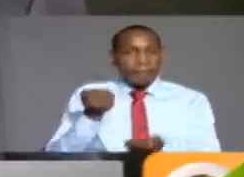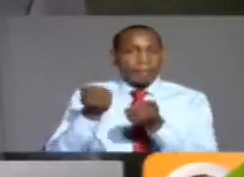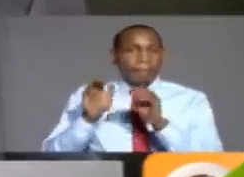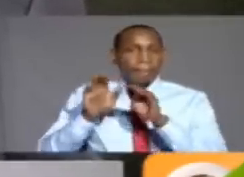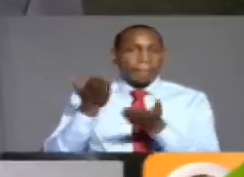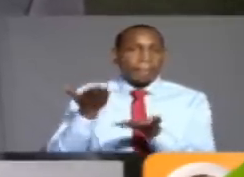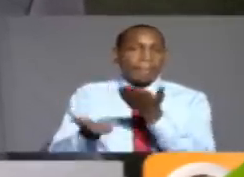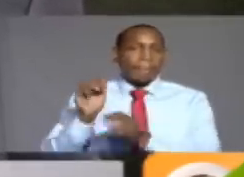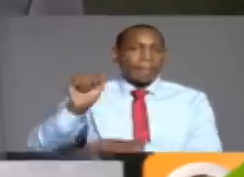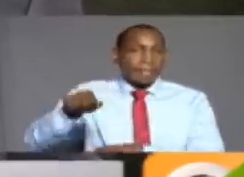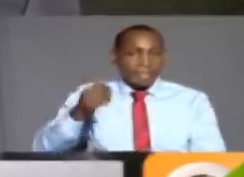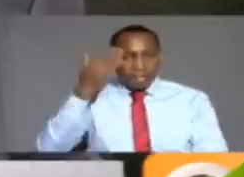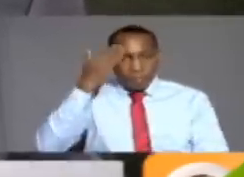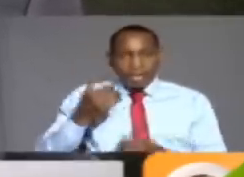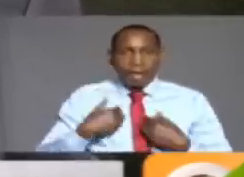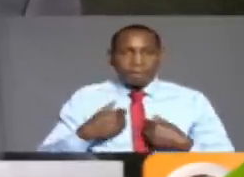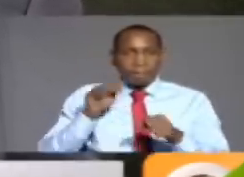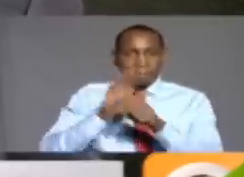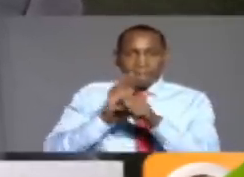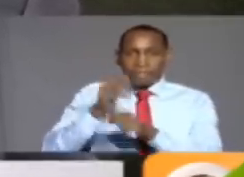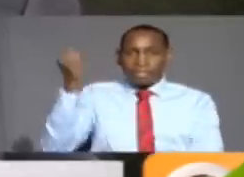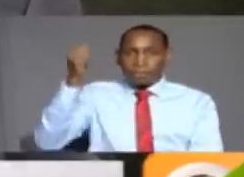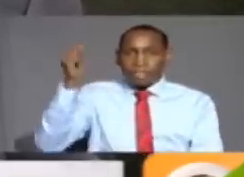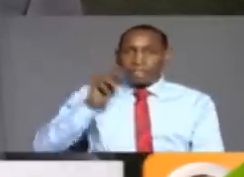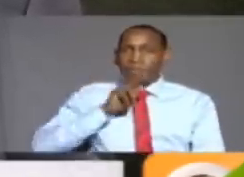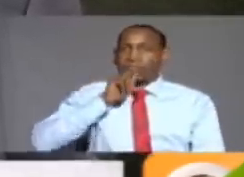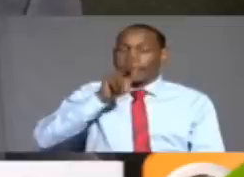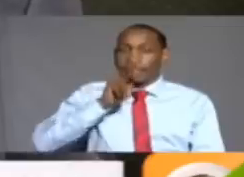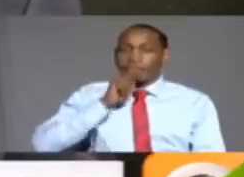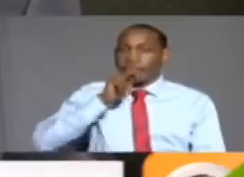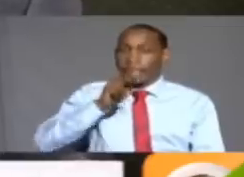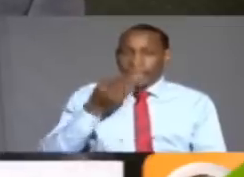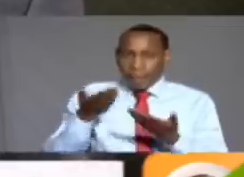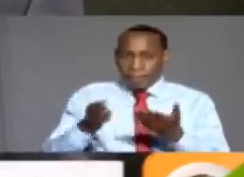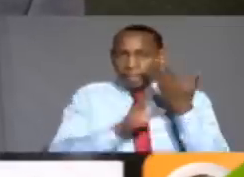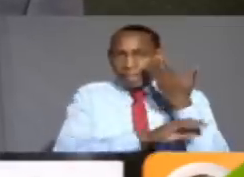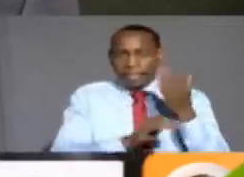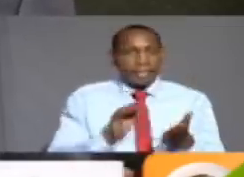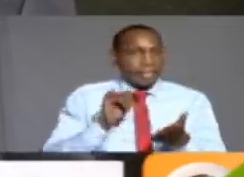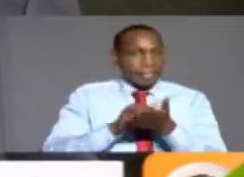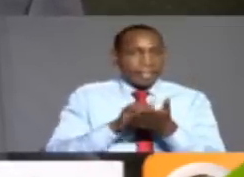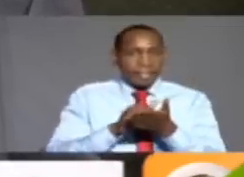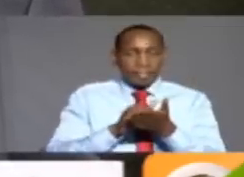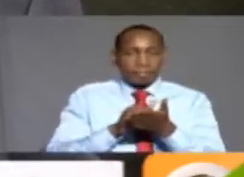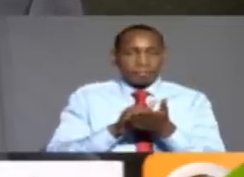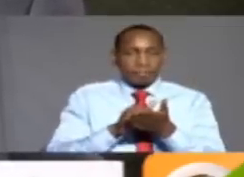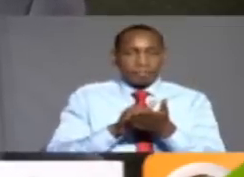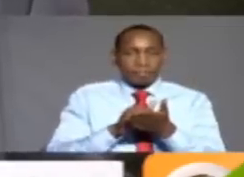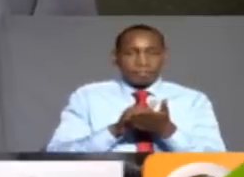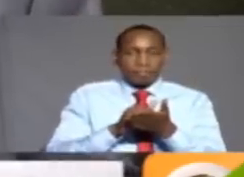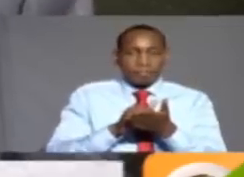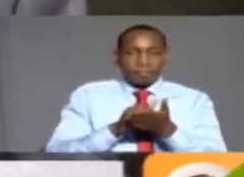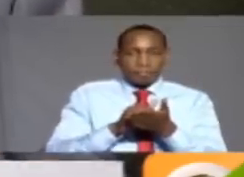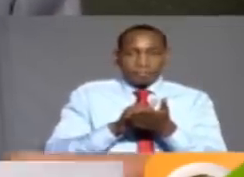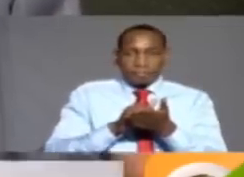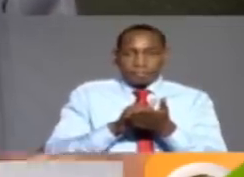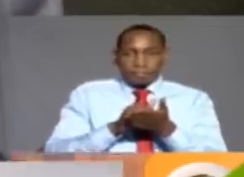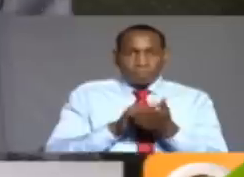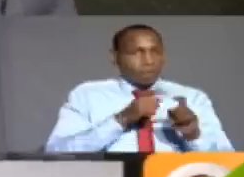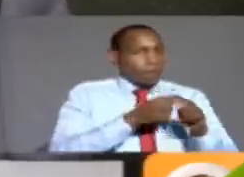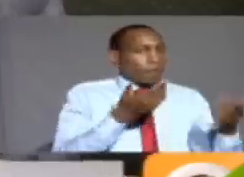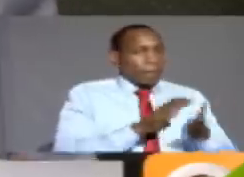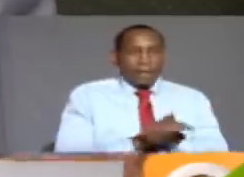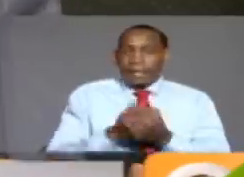and no. Yes, because there's too much political noise in this country. That's not agreeable. From where? And